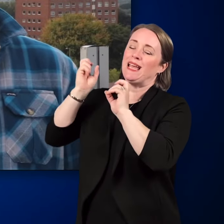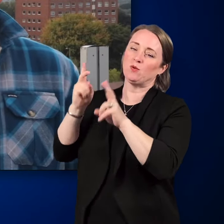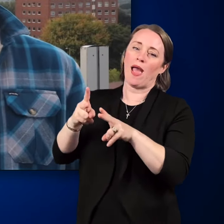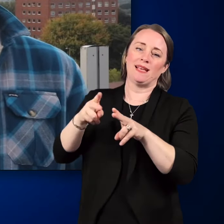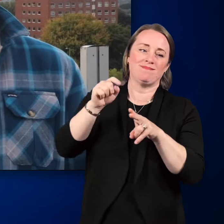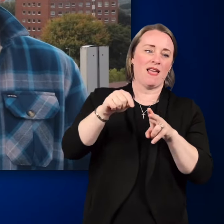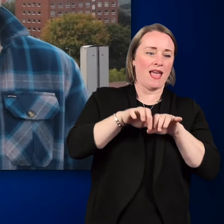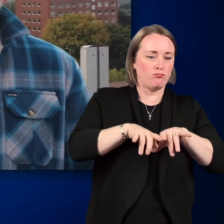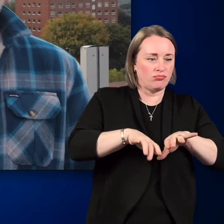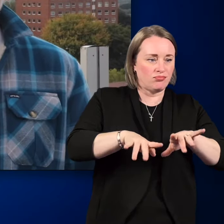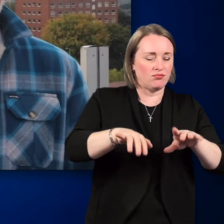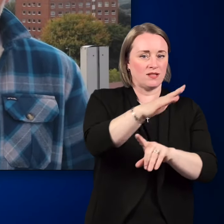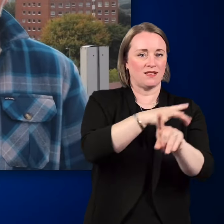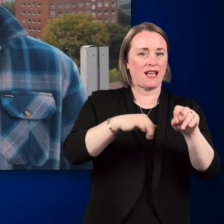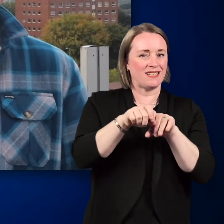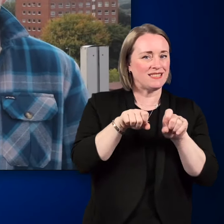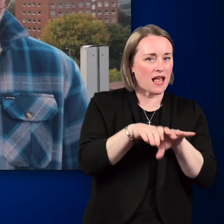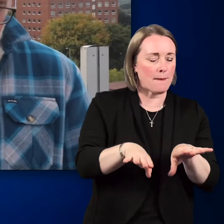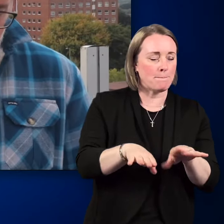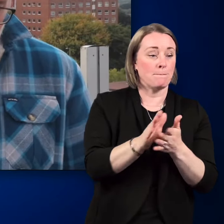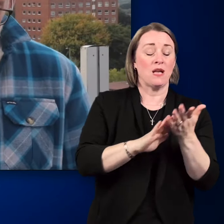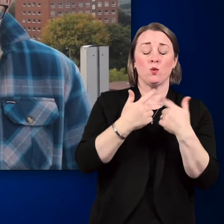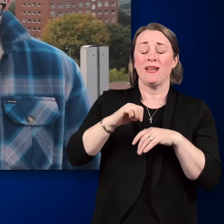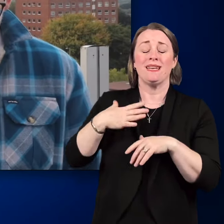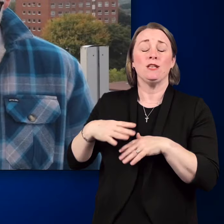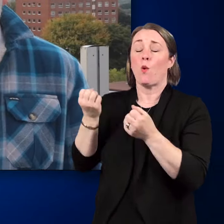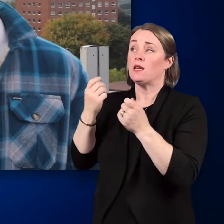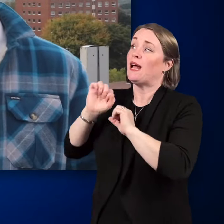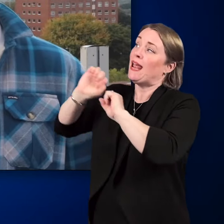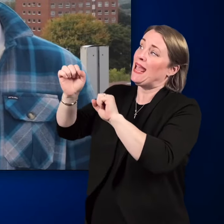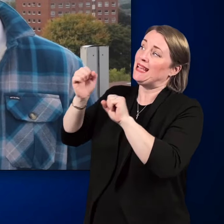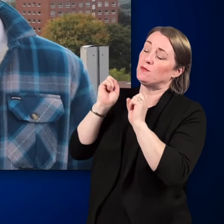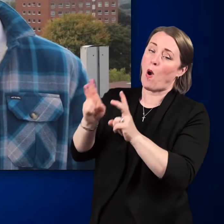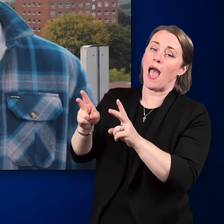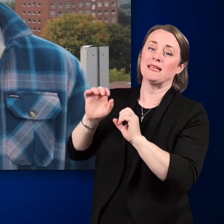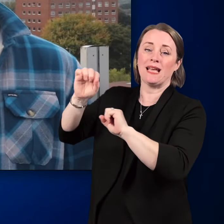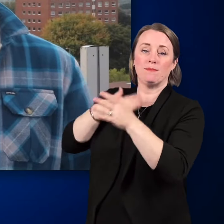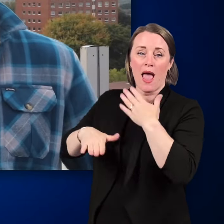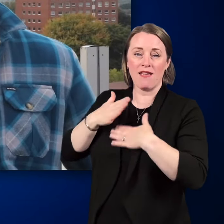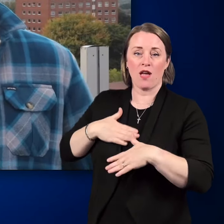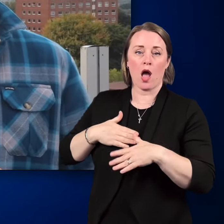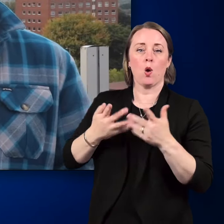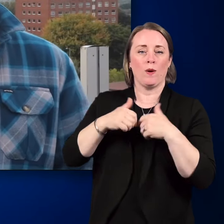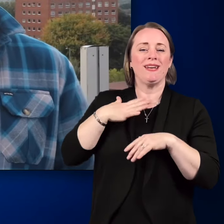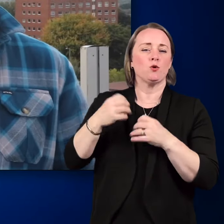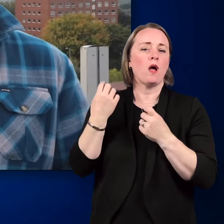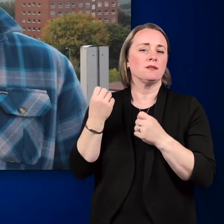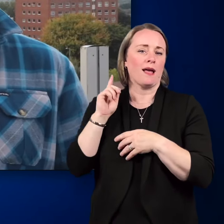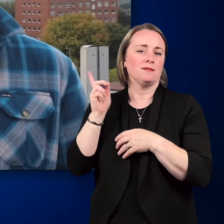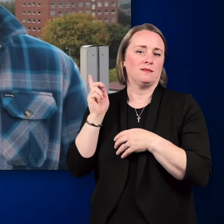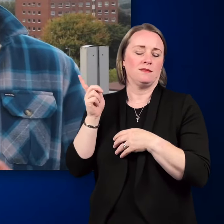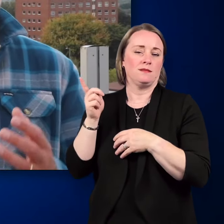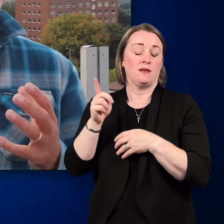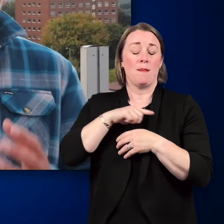to understand what his ways are. We need to do our thinking. So many issues in